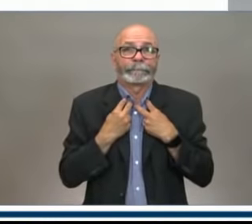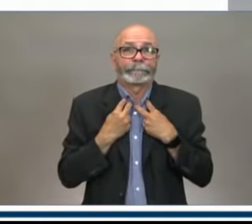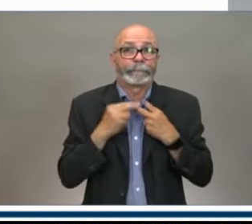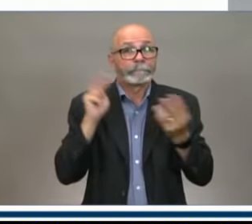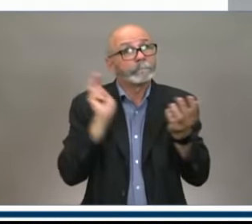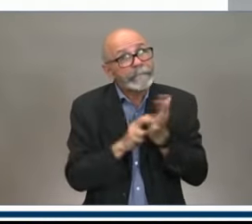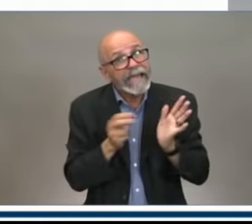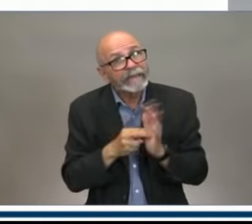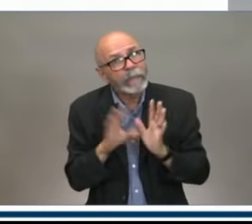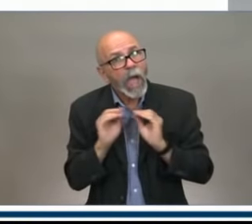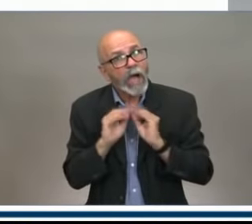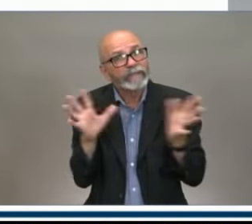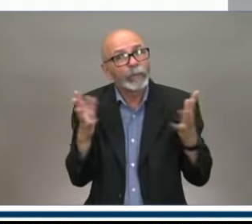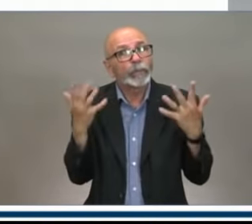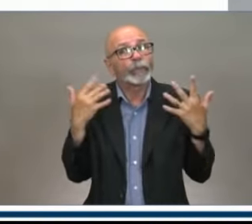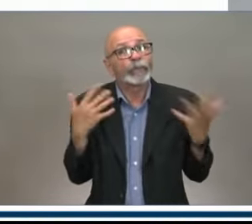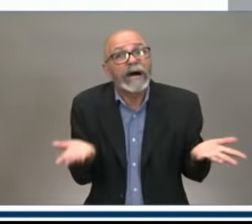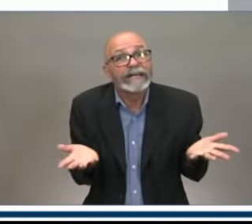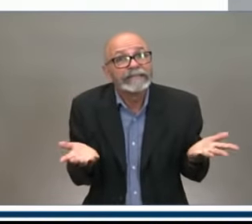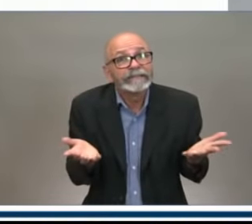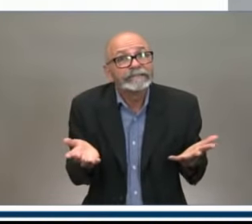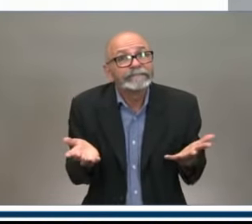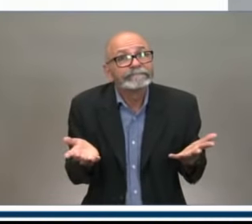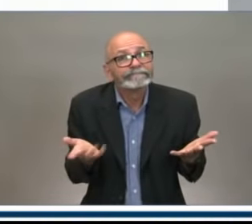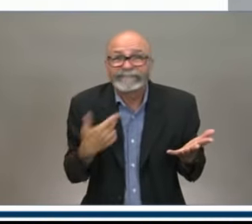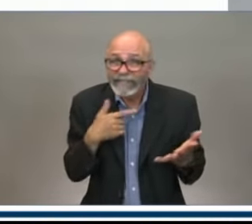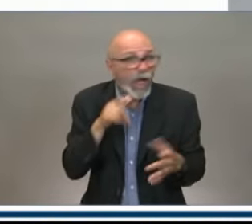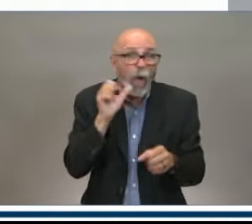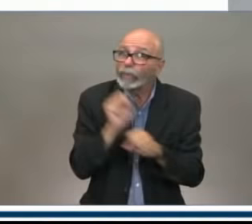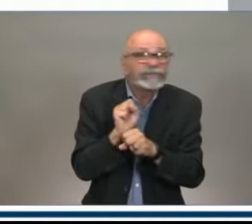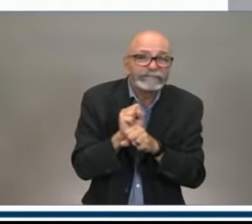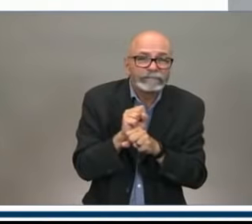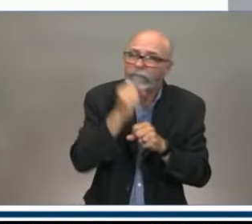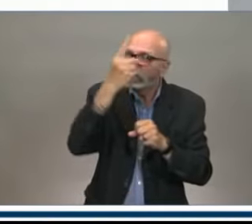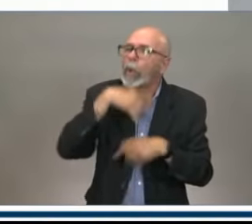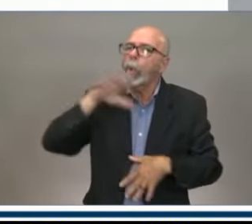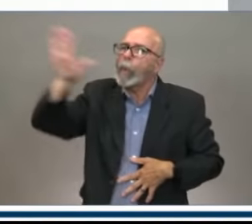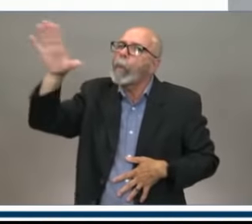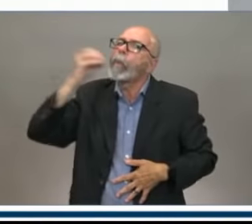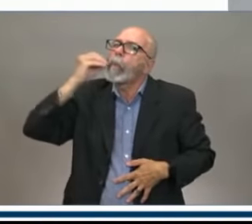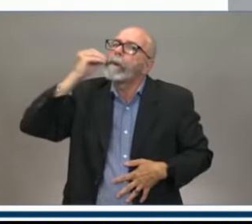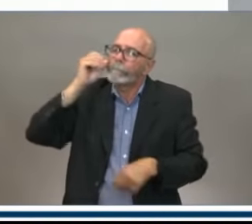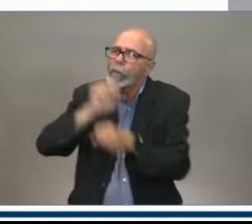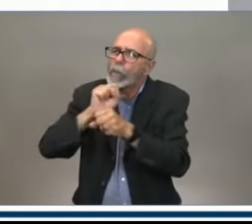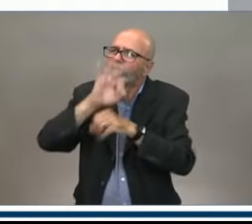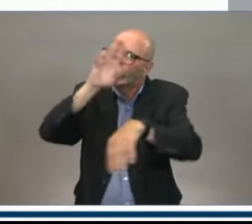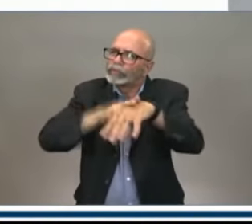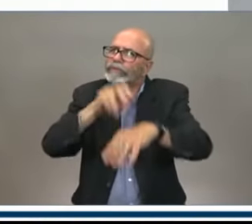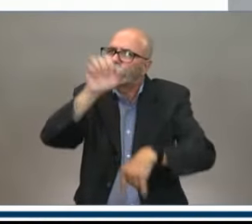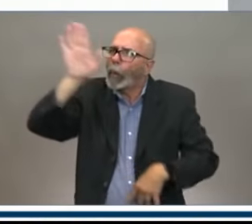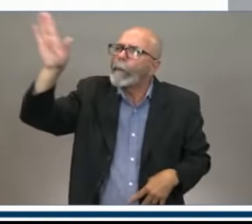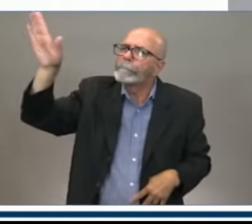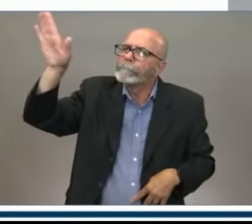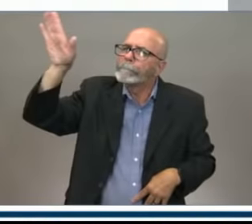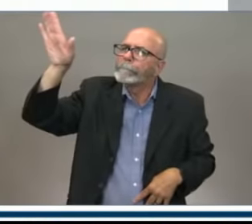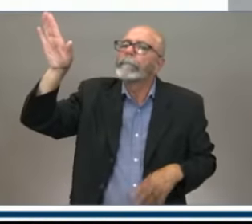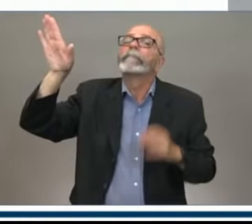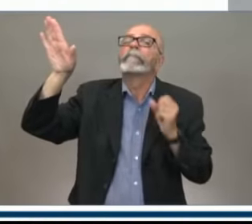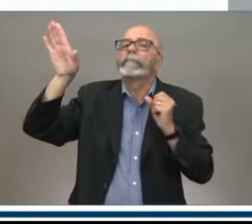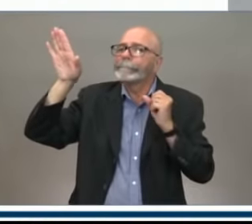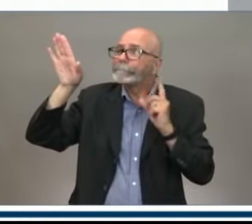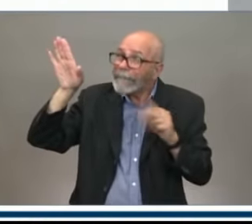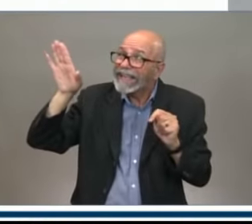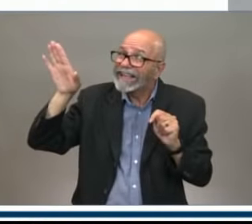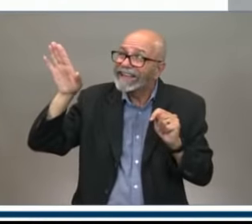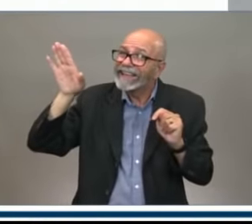14-day isolation. It doesn't mean I'm not going to be working. I'll be working from home, but I think because of that, it's also